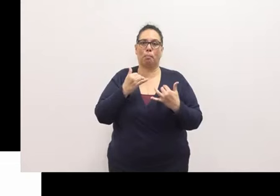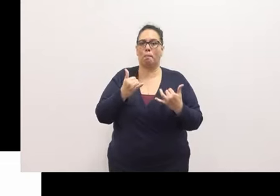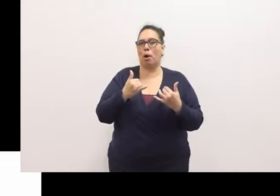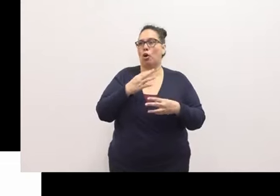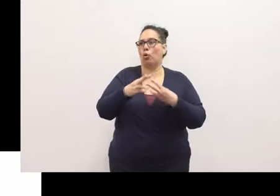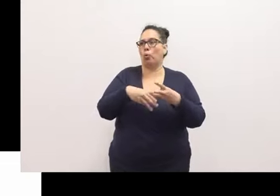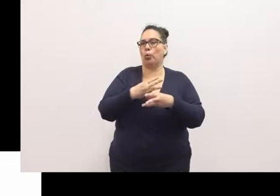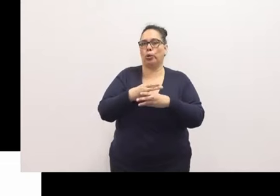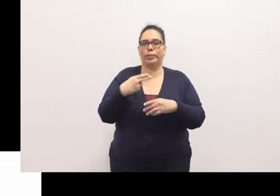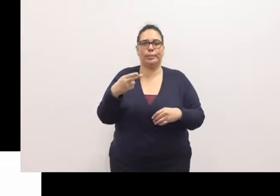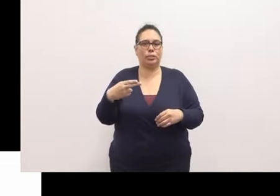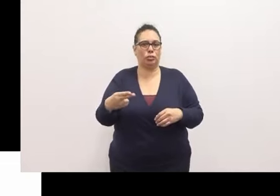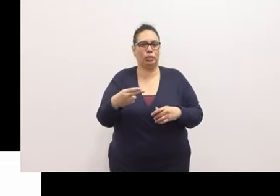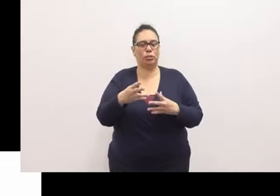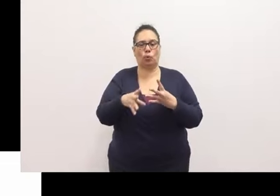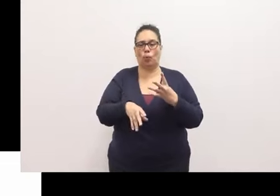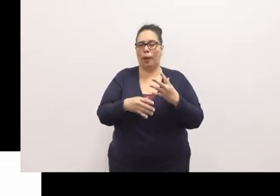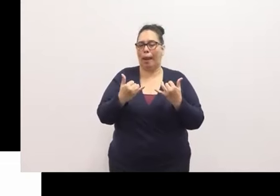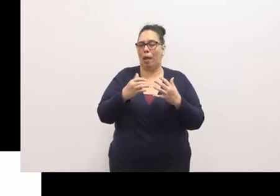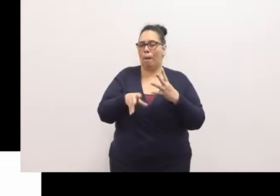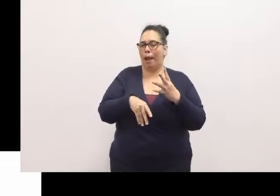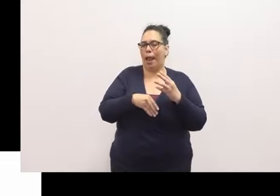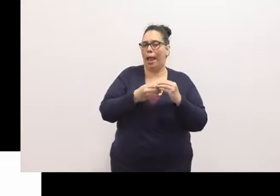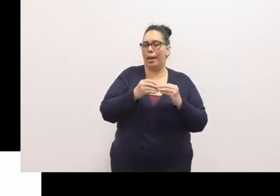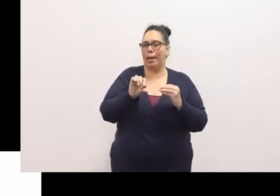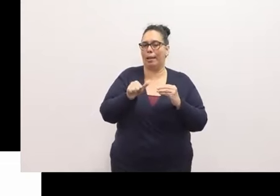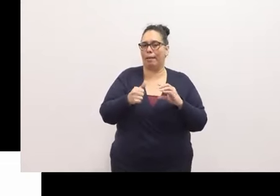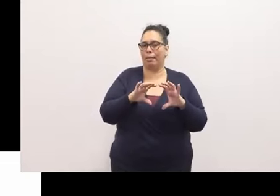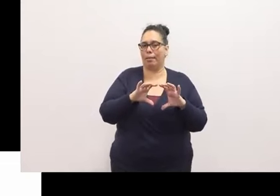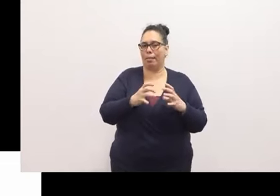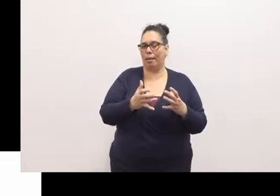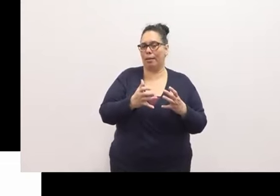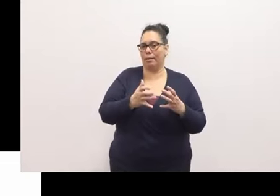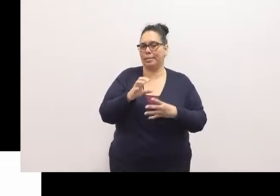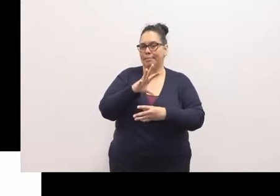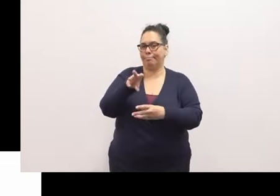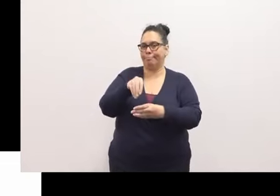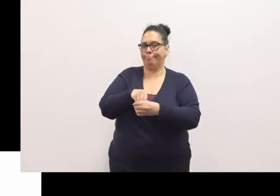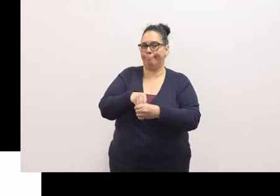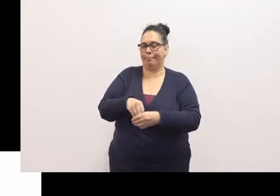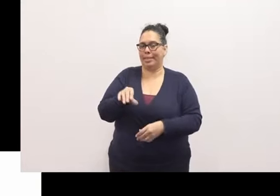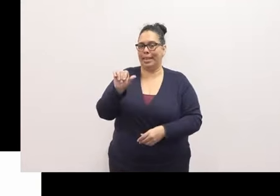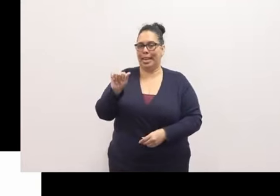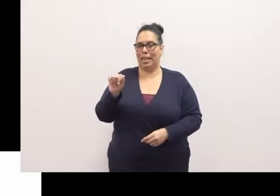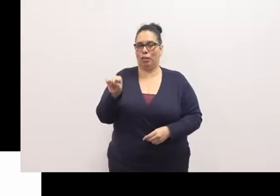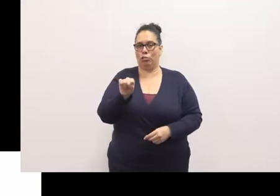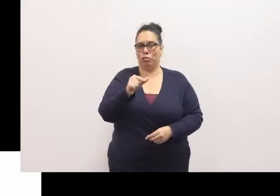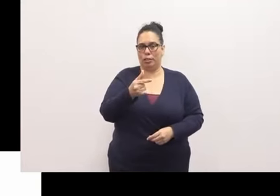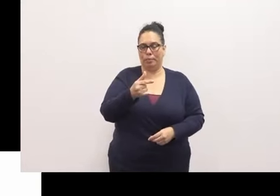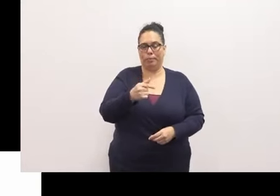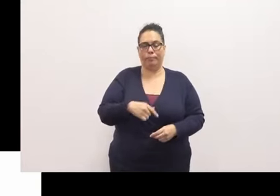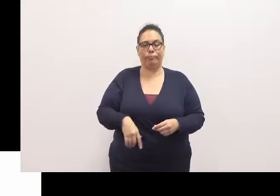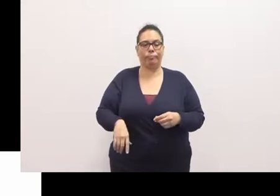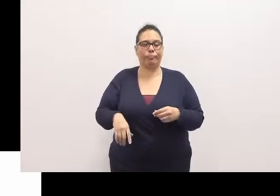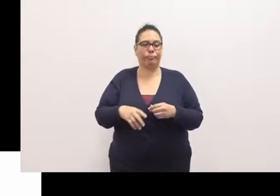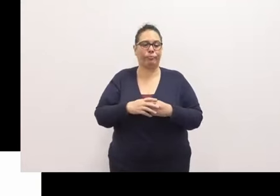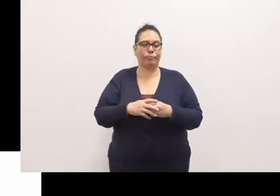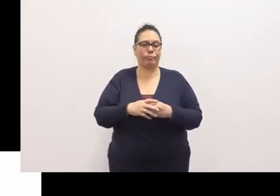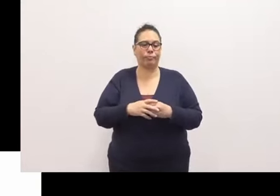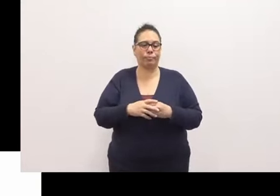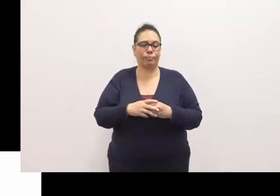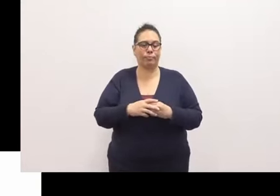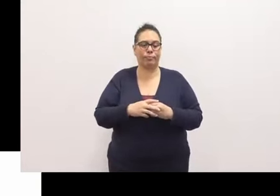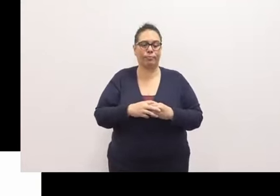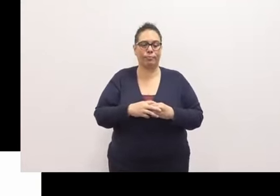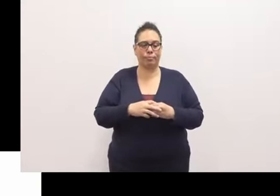history. So we were adding additional courses that are A through G in 10th grade. And then if you look at